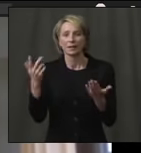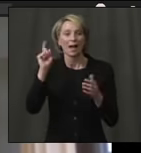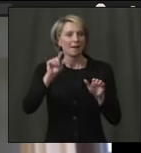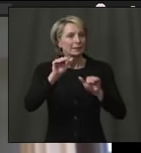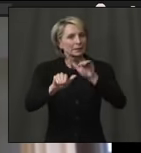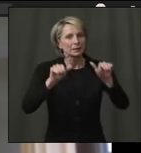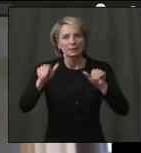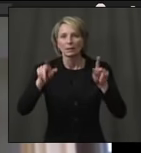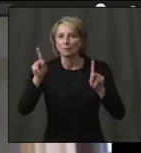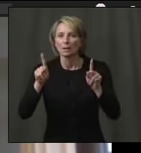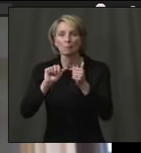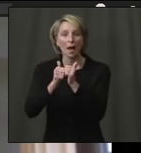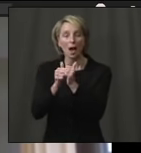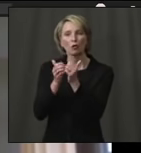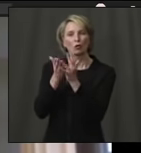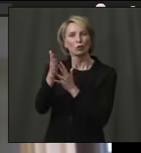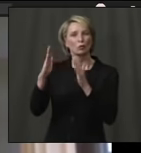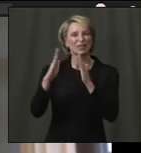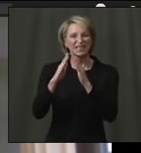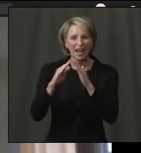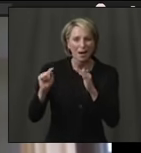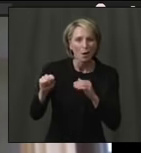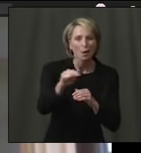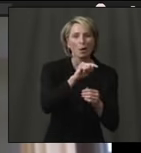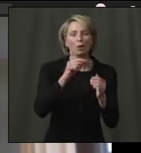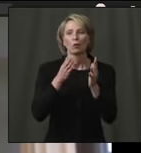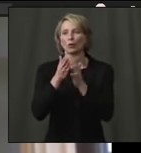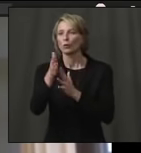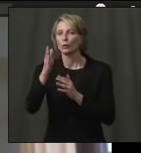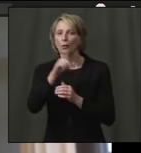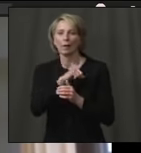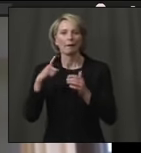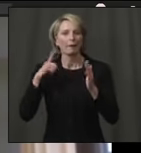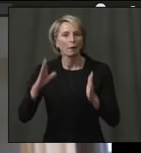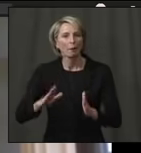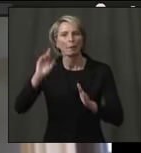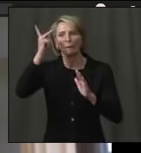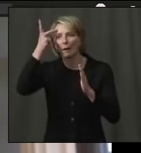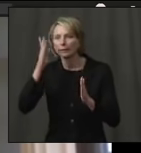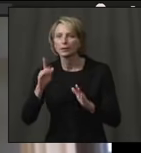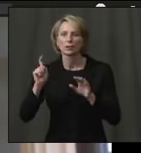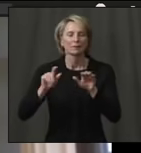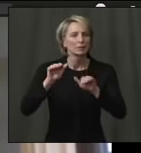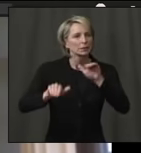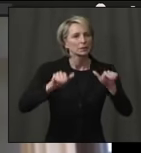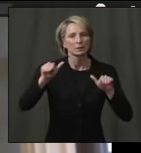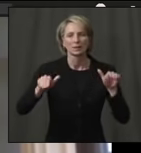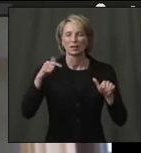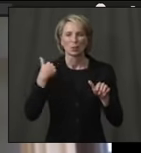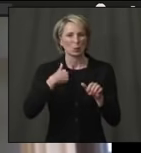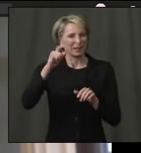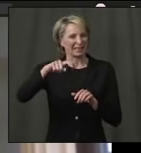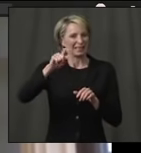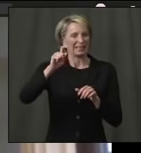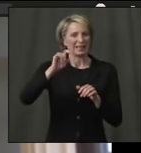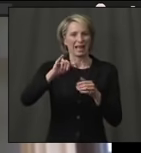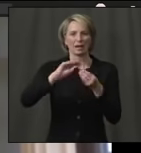census partners in the 156 complete count committees across the state to get this important message